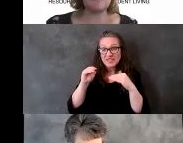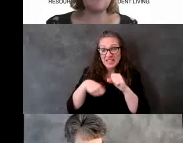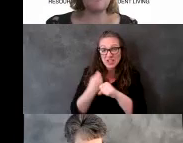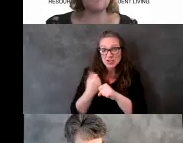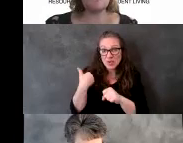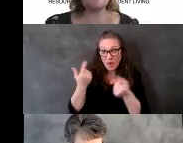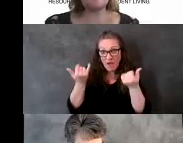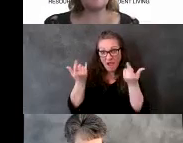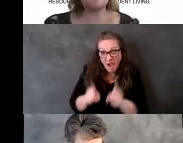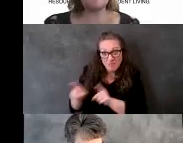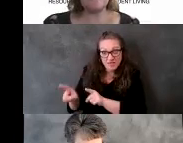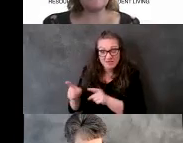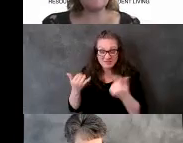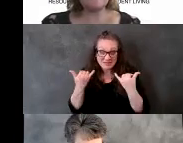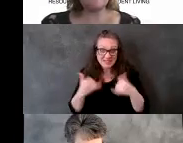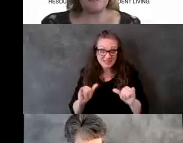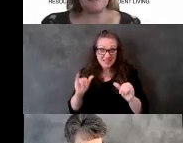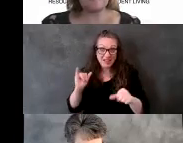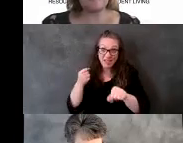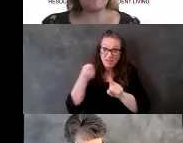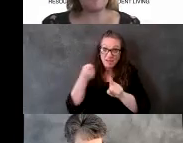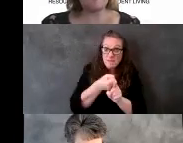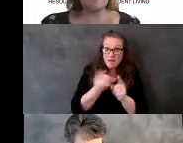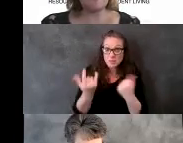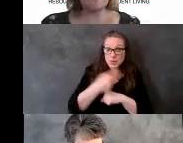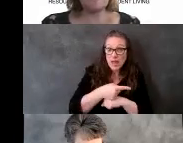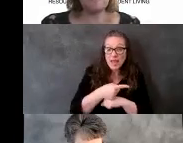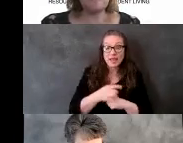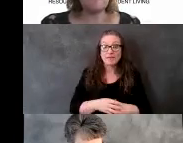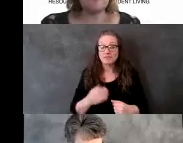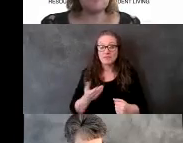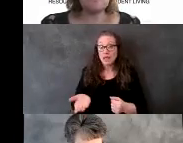cases. And so it's important to know that, the past is not past, and that we're living the